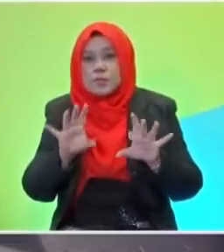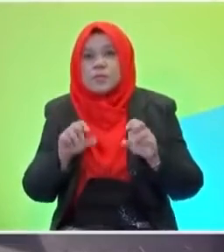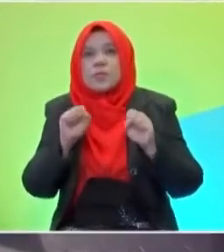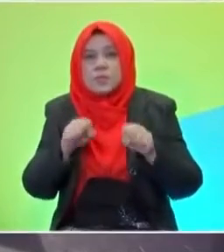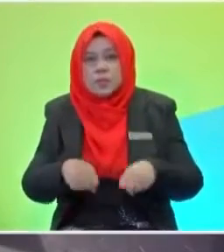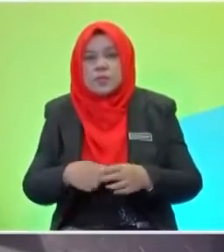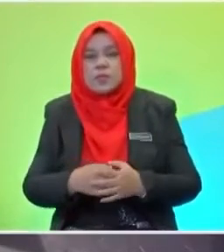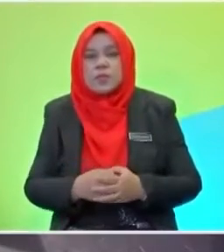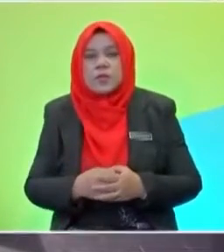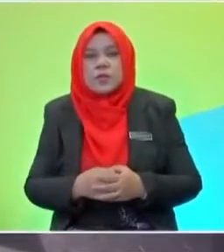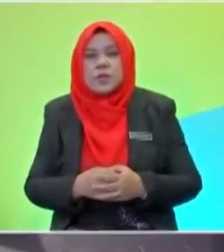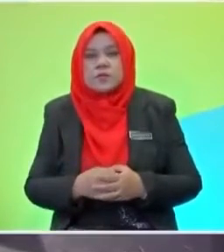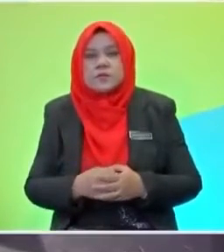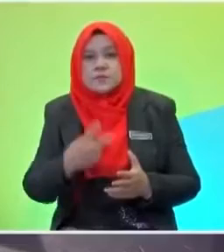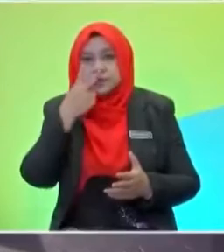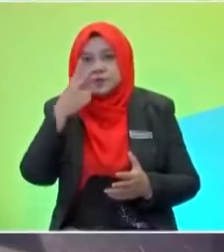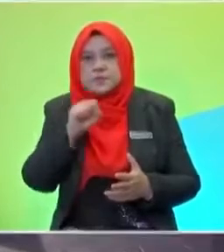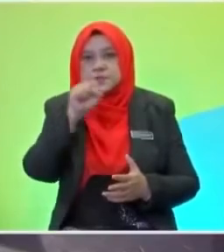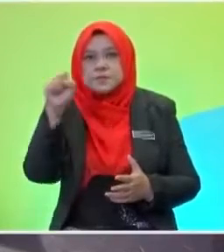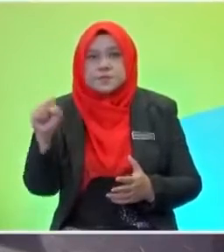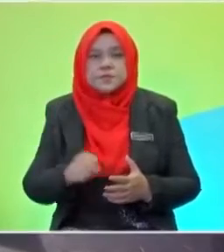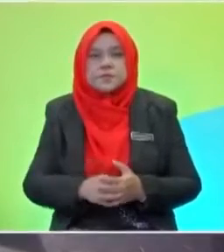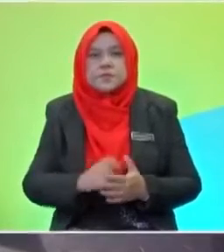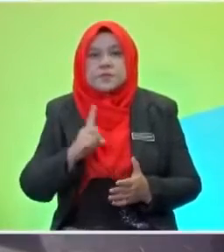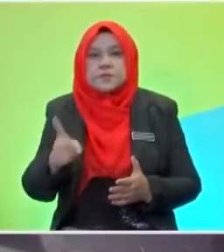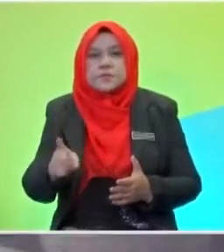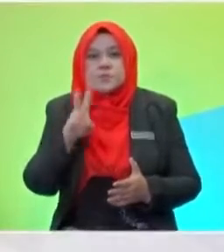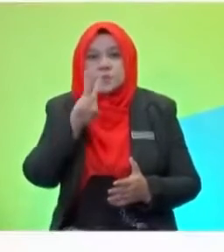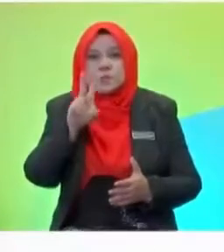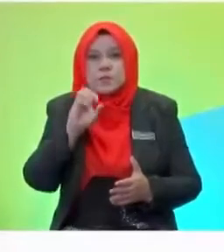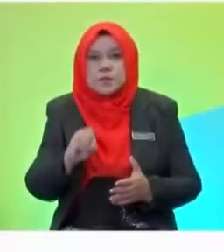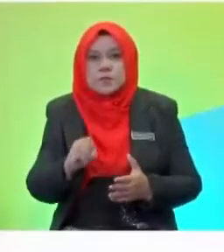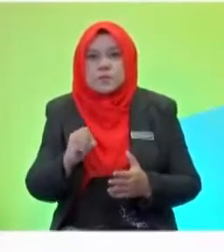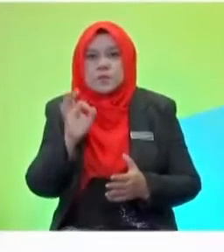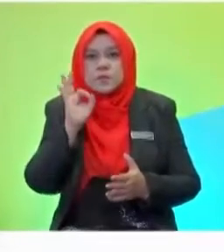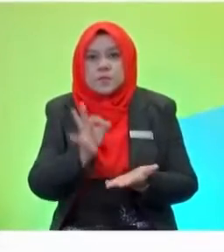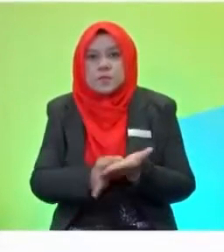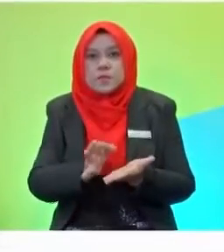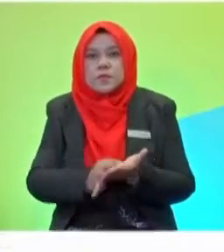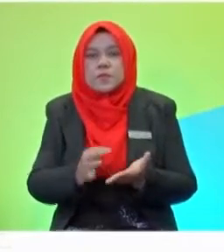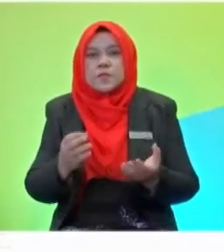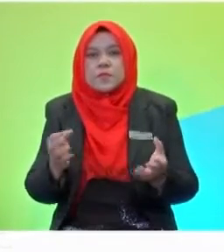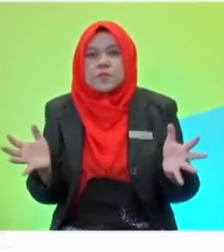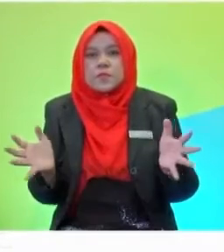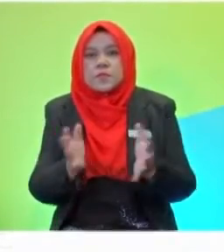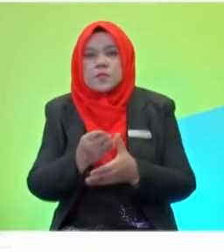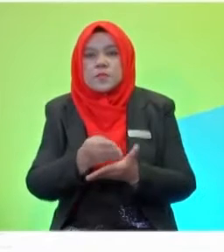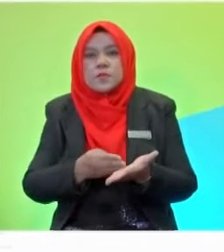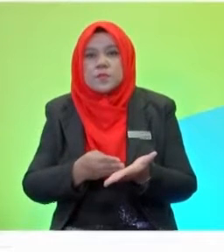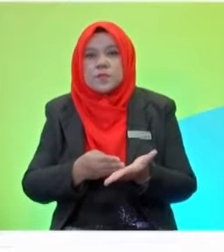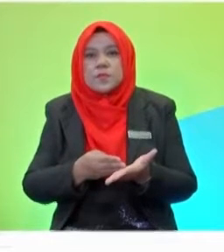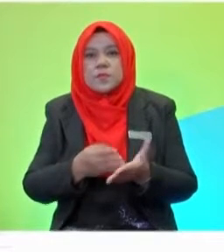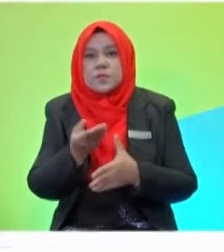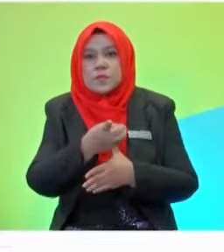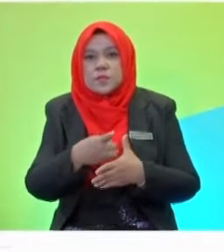can. Okay, let's look at this question, Chris. There are 20 marbles divided equally to 4 brothers. So, we